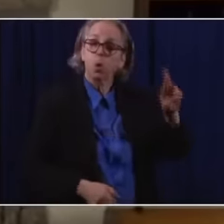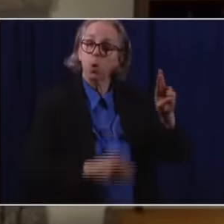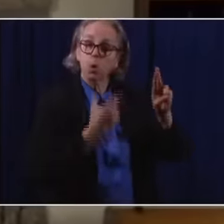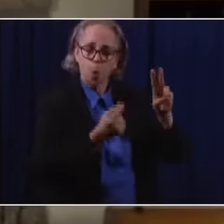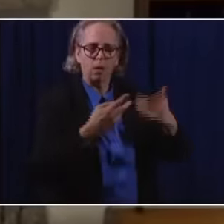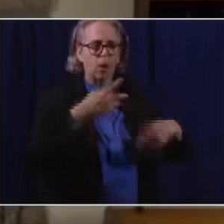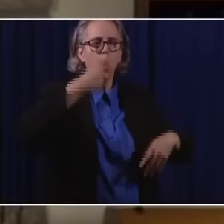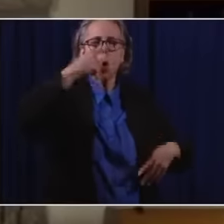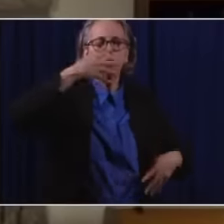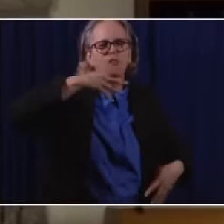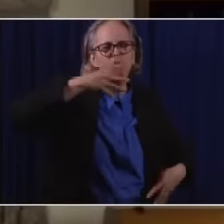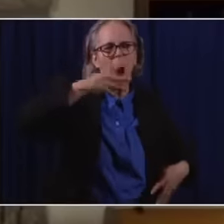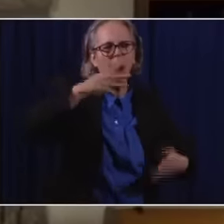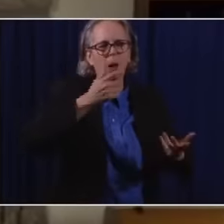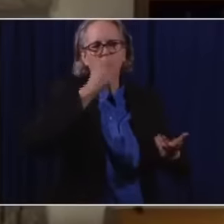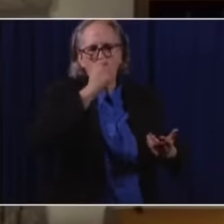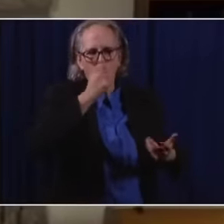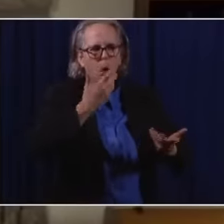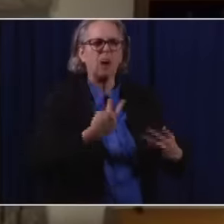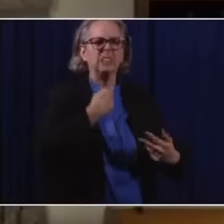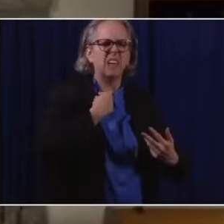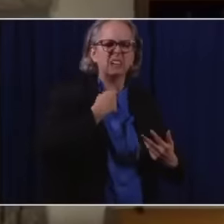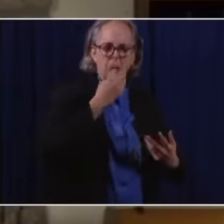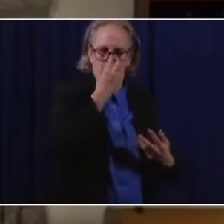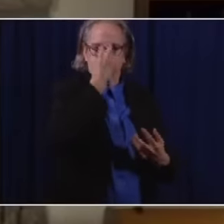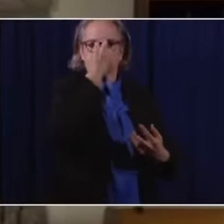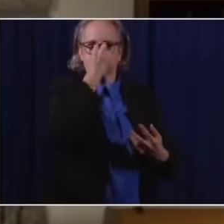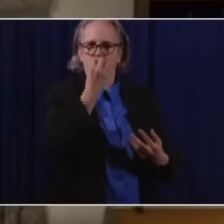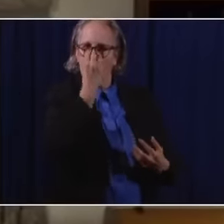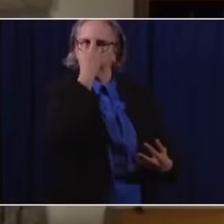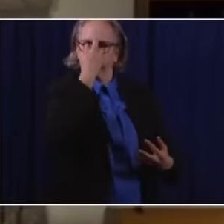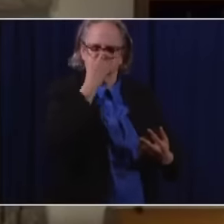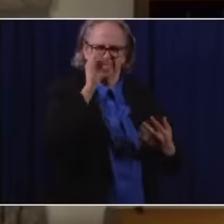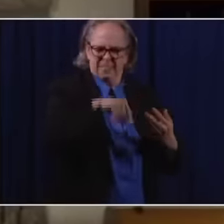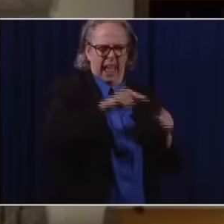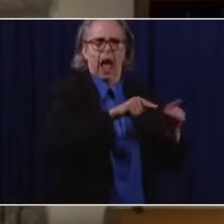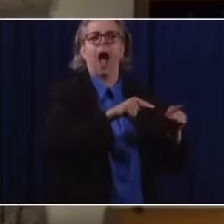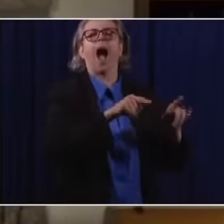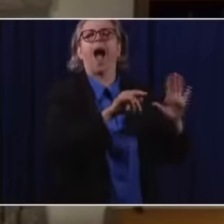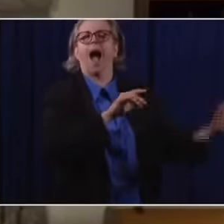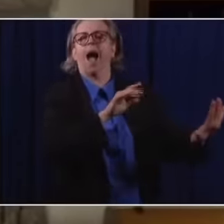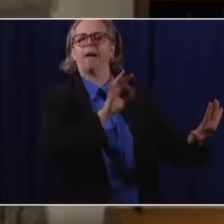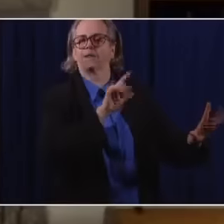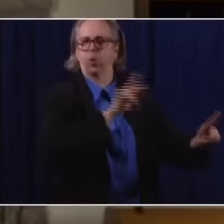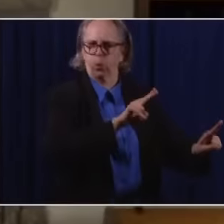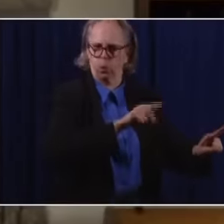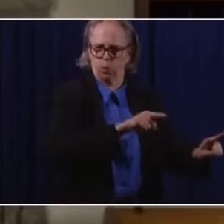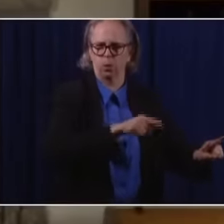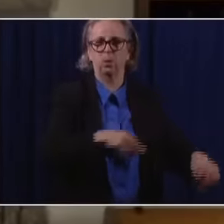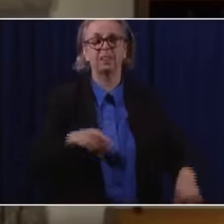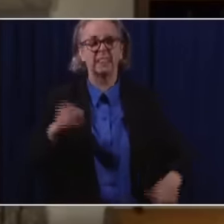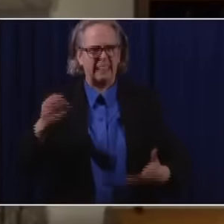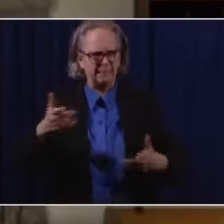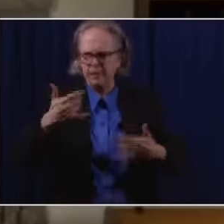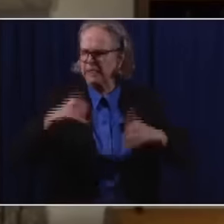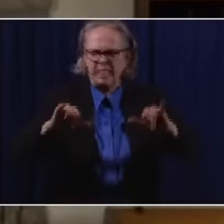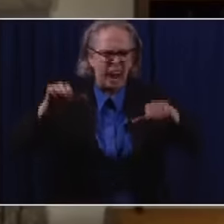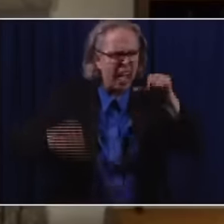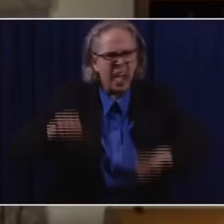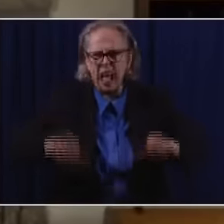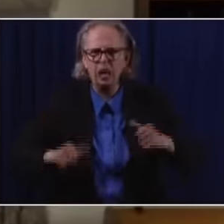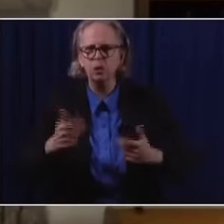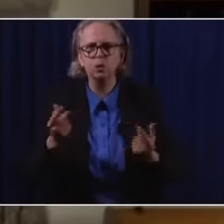many healthcare providers will test for both flu and COVID to get a proper diagnosis. Further, while the symptoms can be